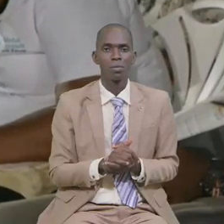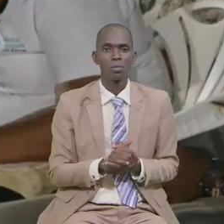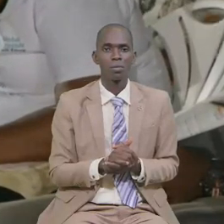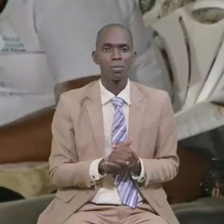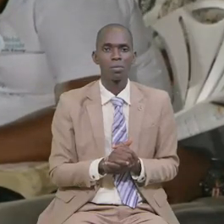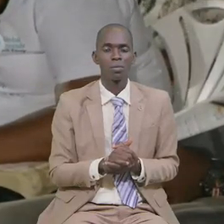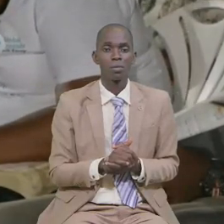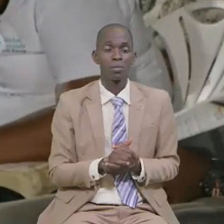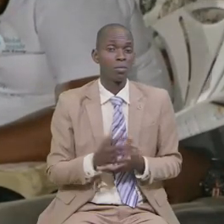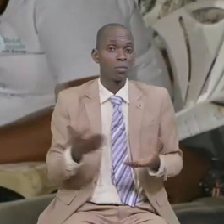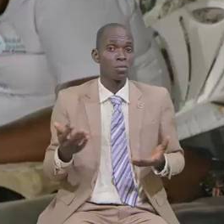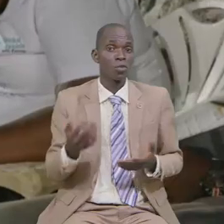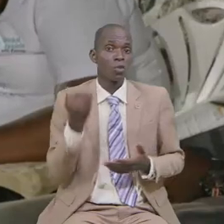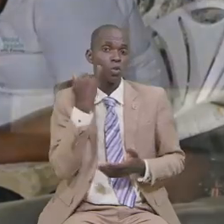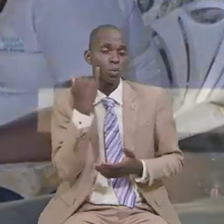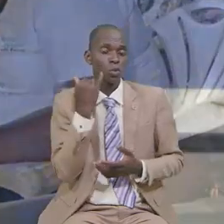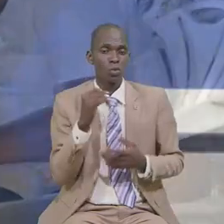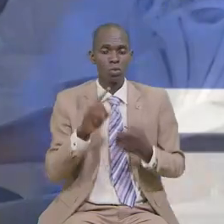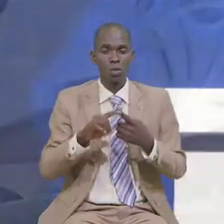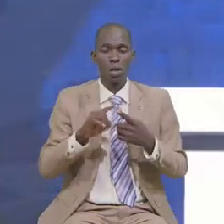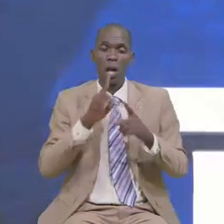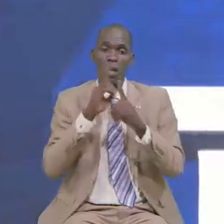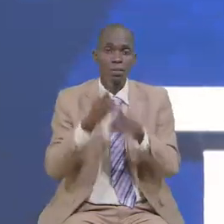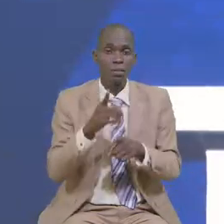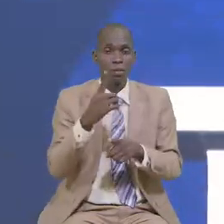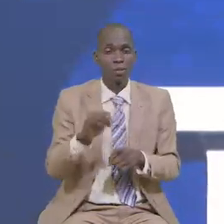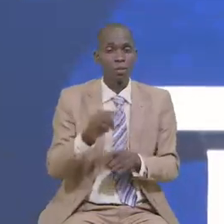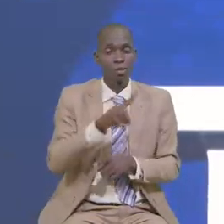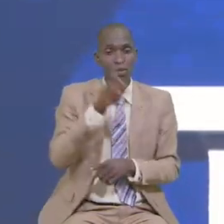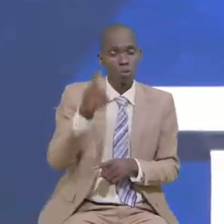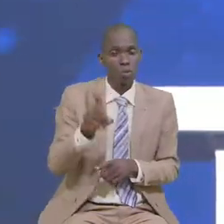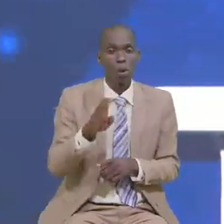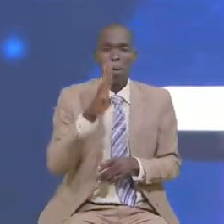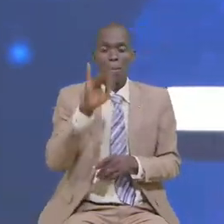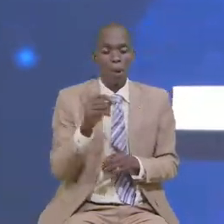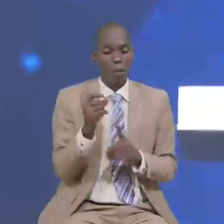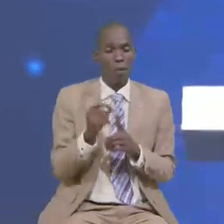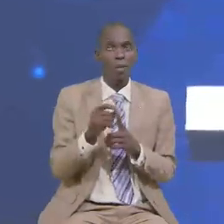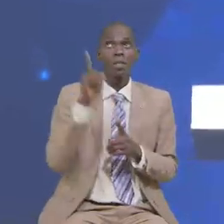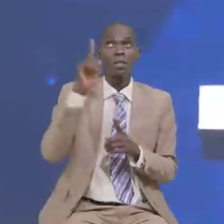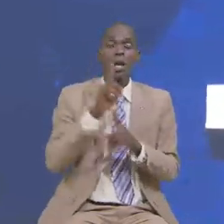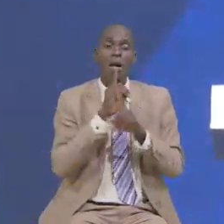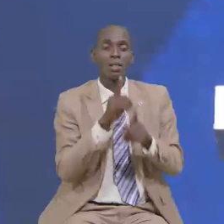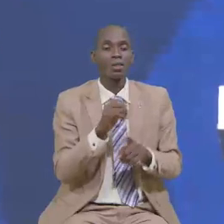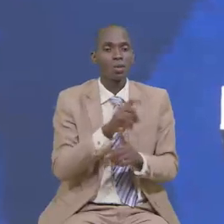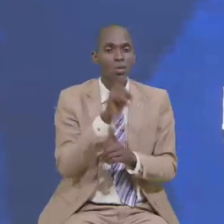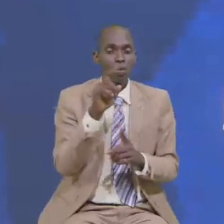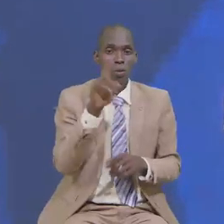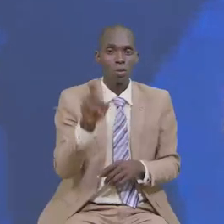Instead of answering the question by word, he answered the question by a